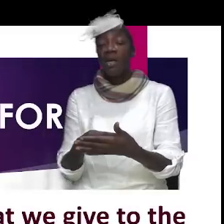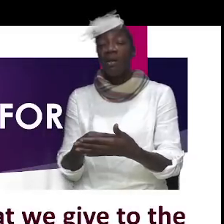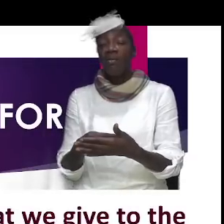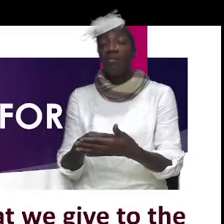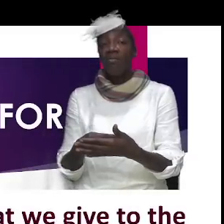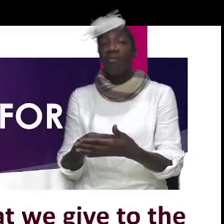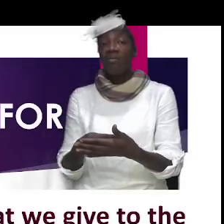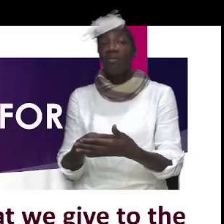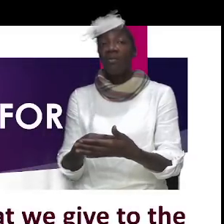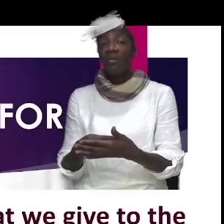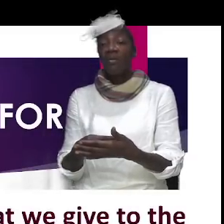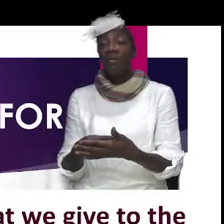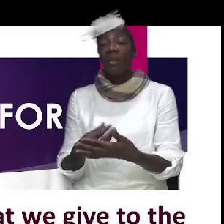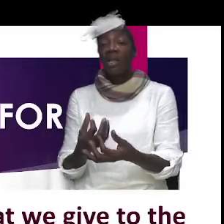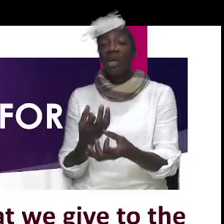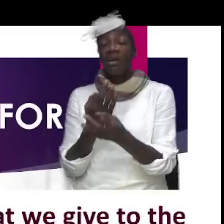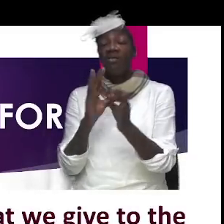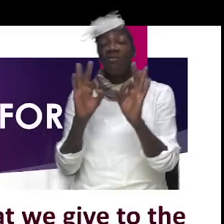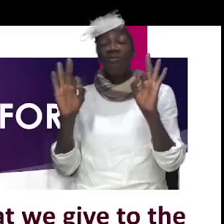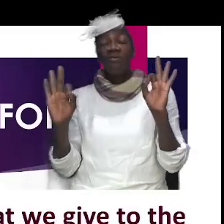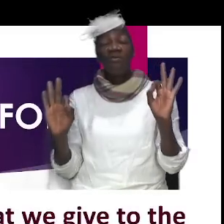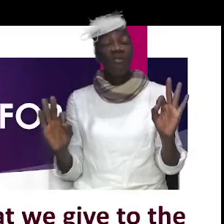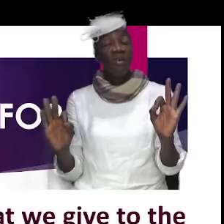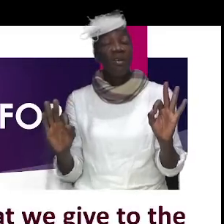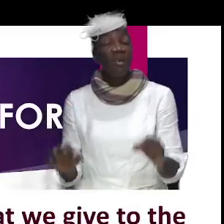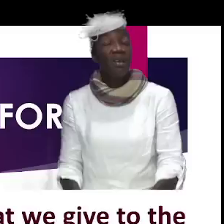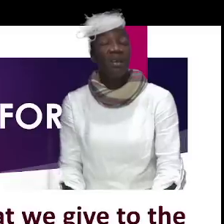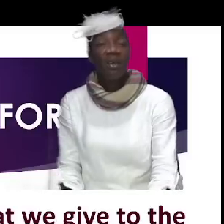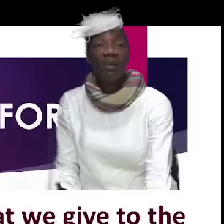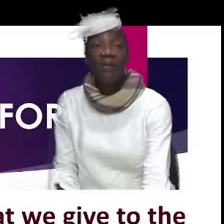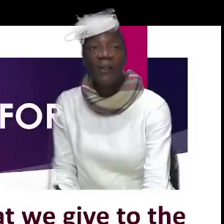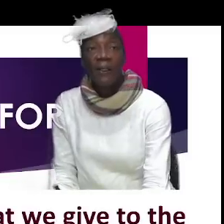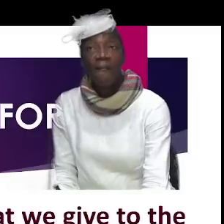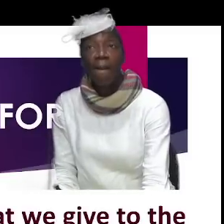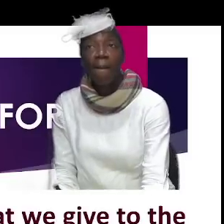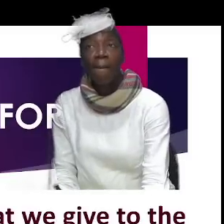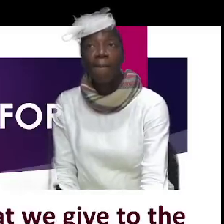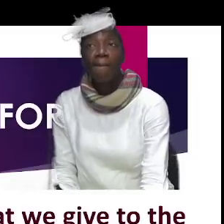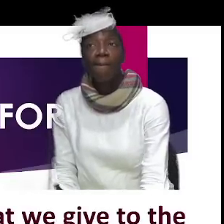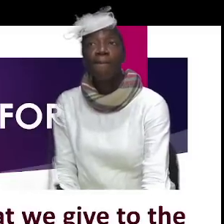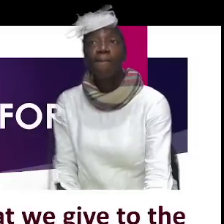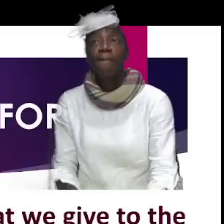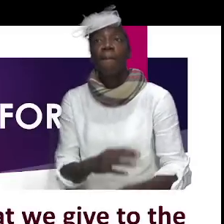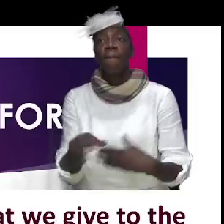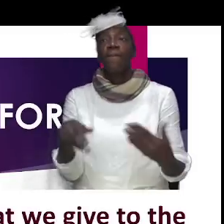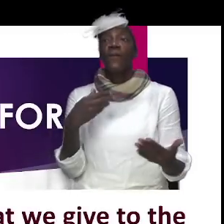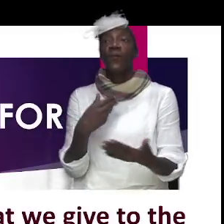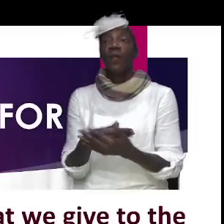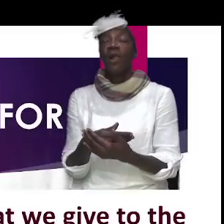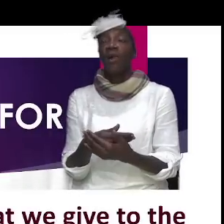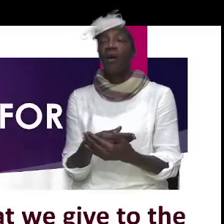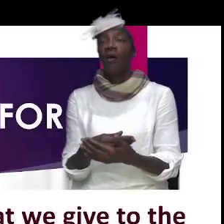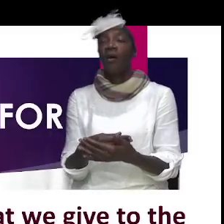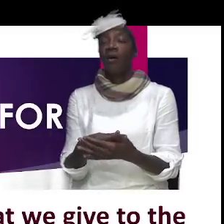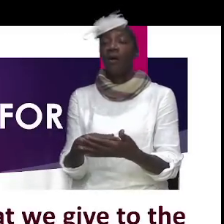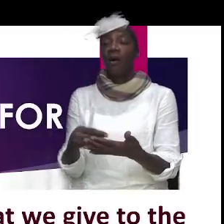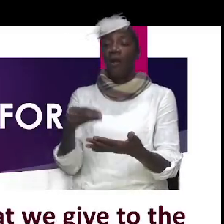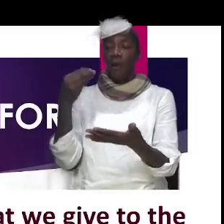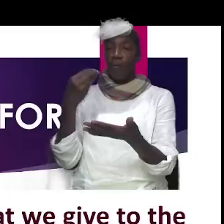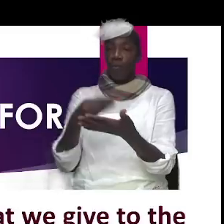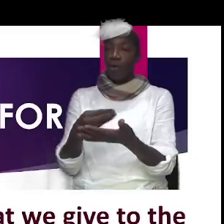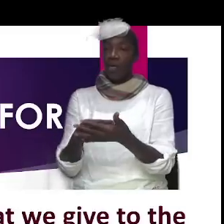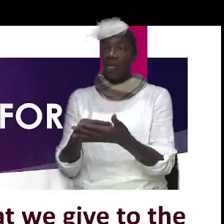Now, I want us to understand, saints of God, that all our money belongs to